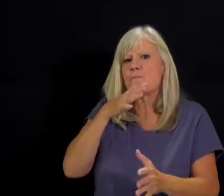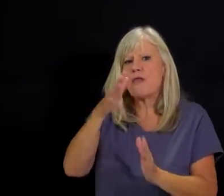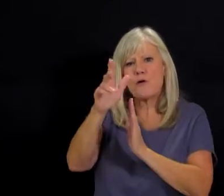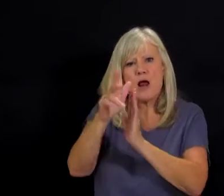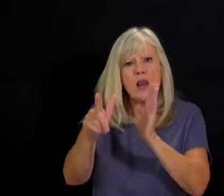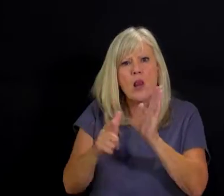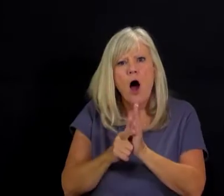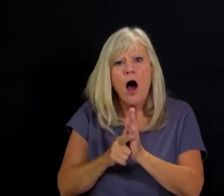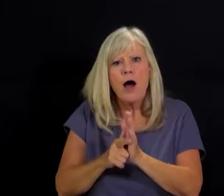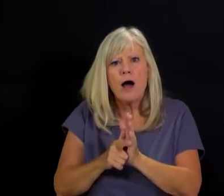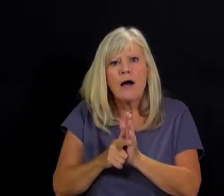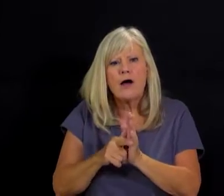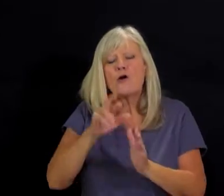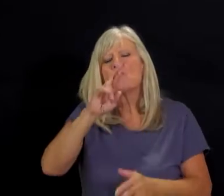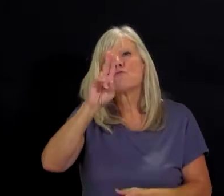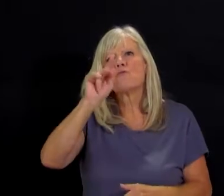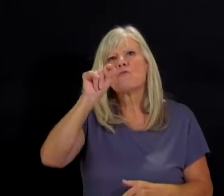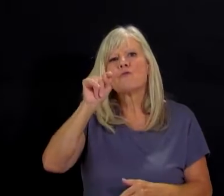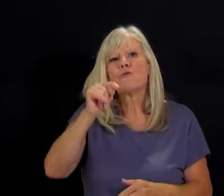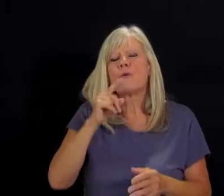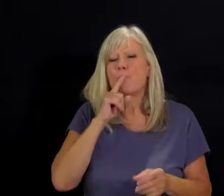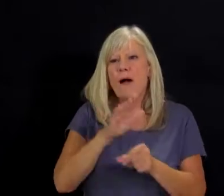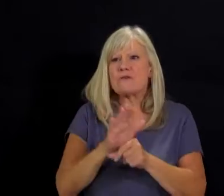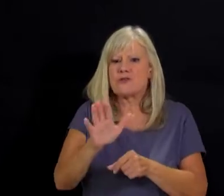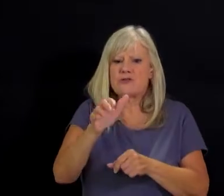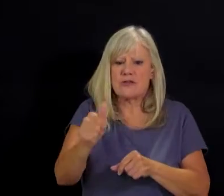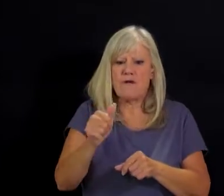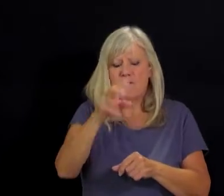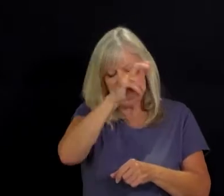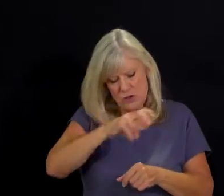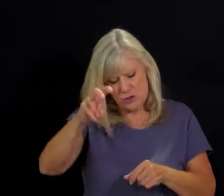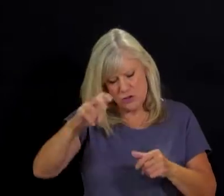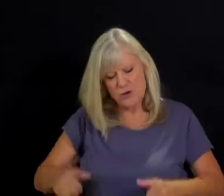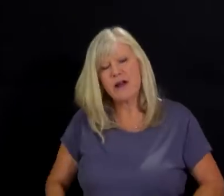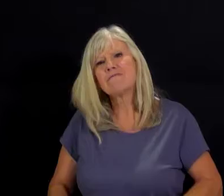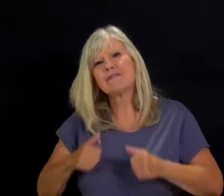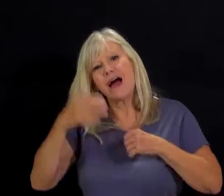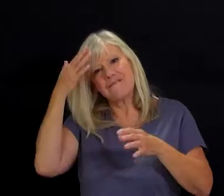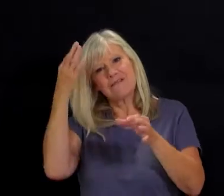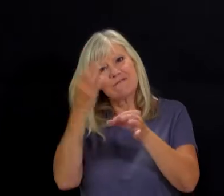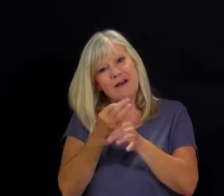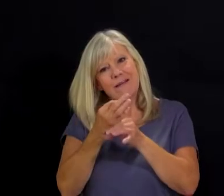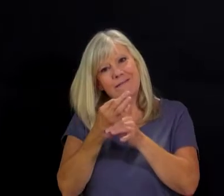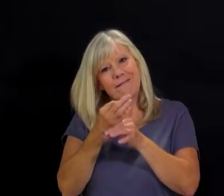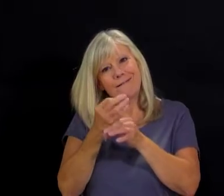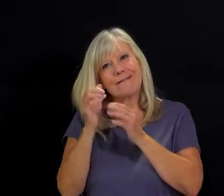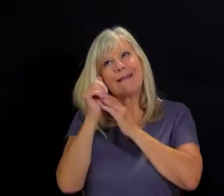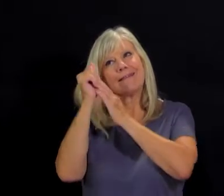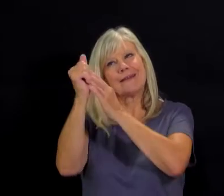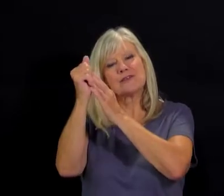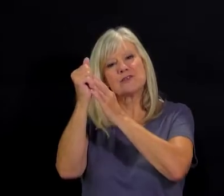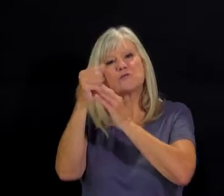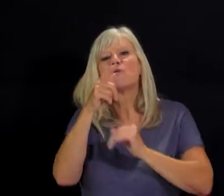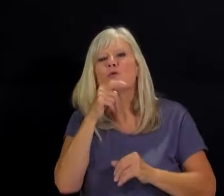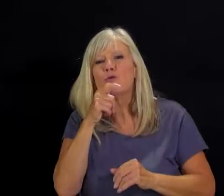herself to the journey of life and faith that leads to none other than God